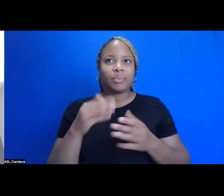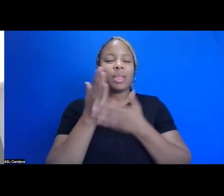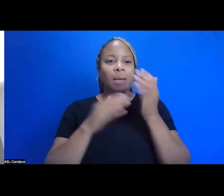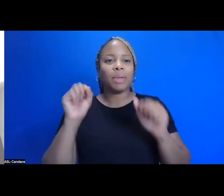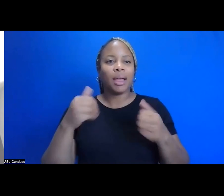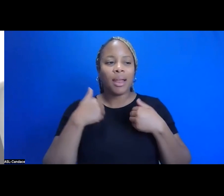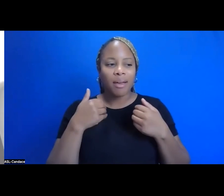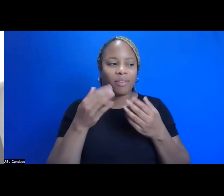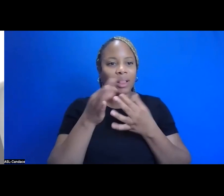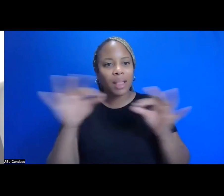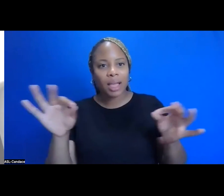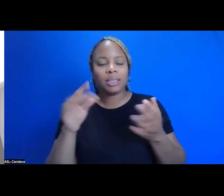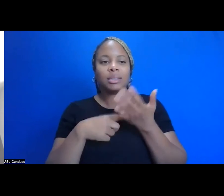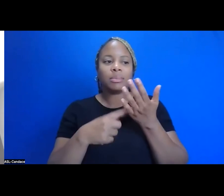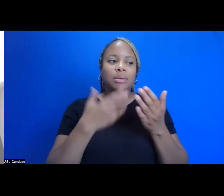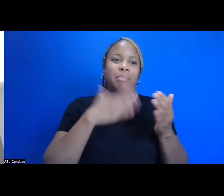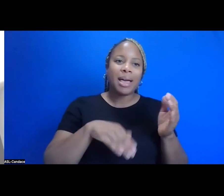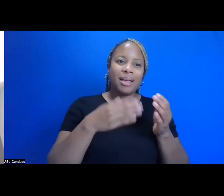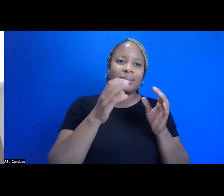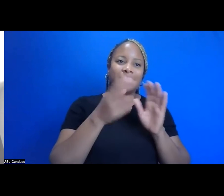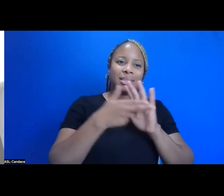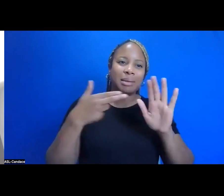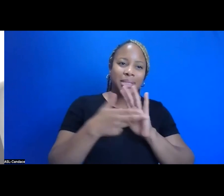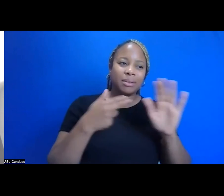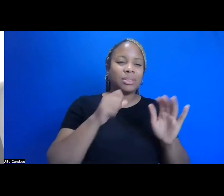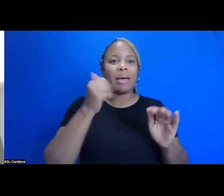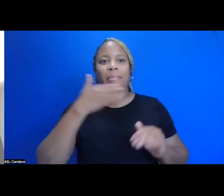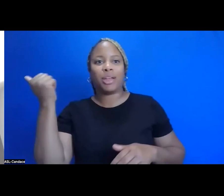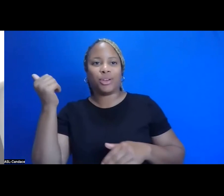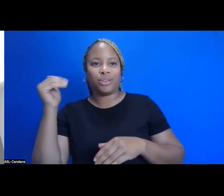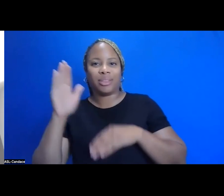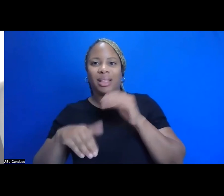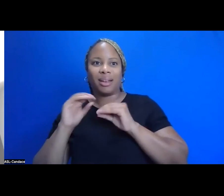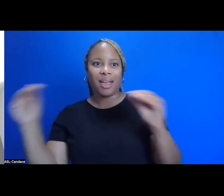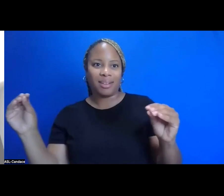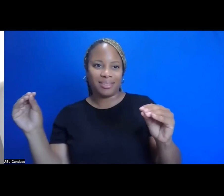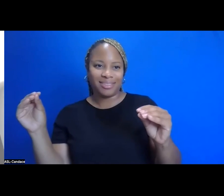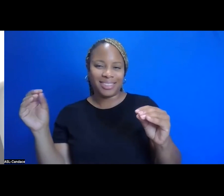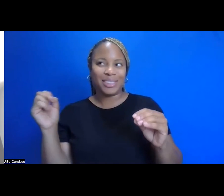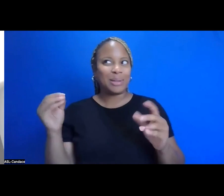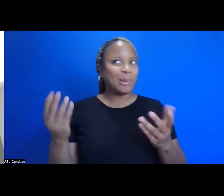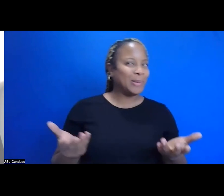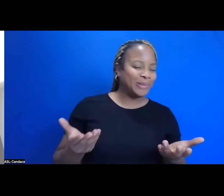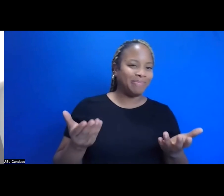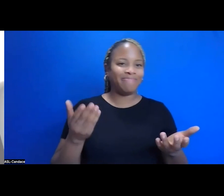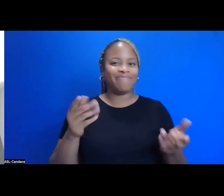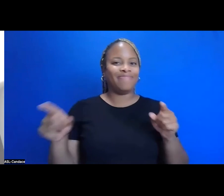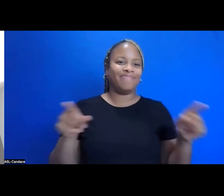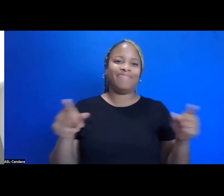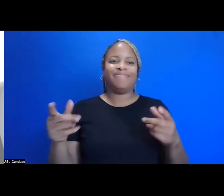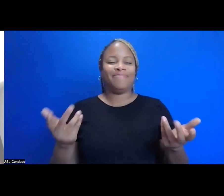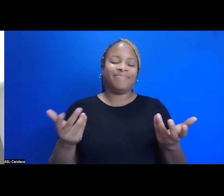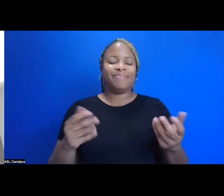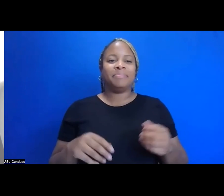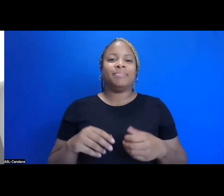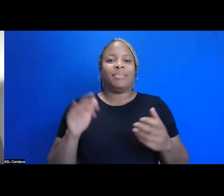where we say, sometimes bad subtitles are not better than none at all. That's just a kind of